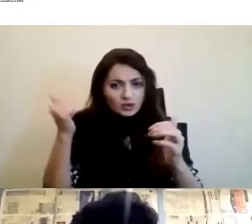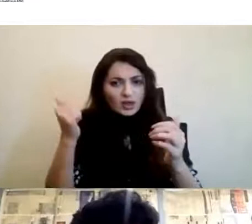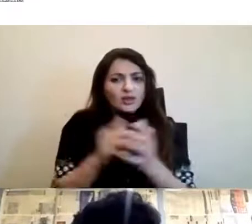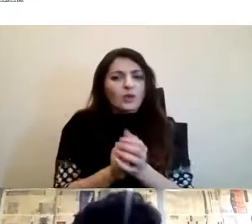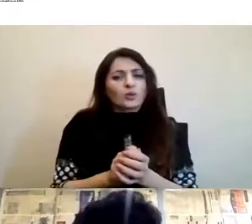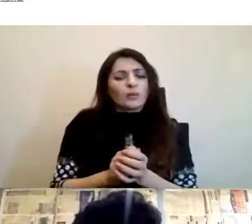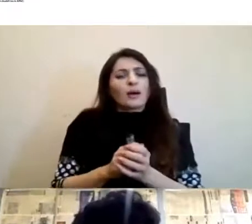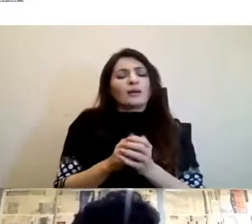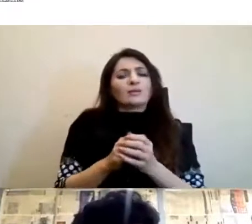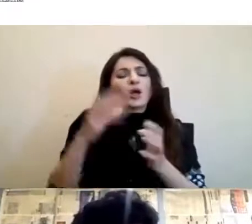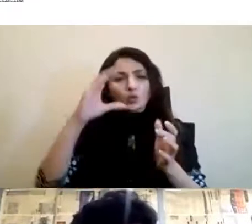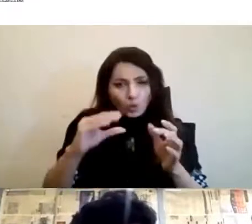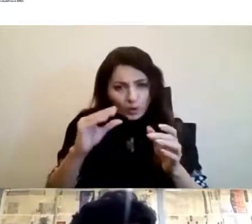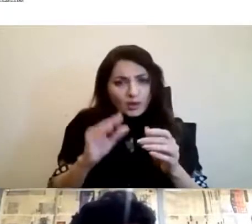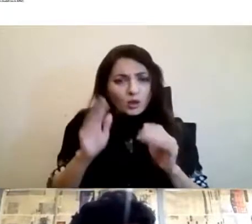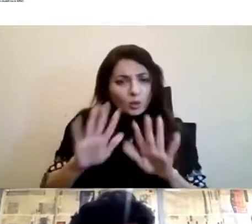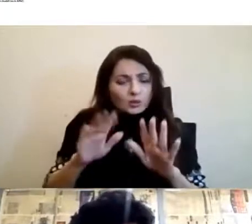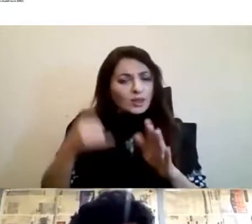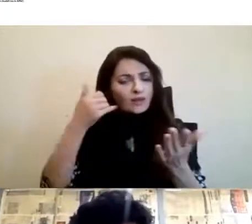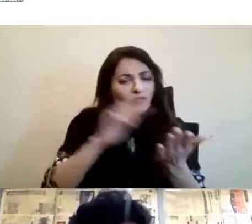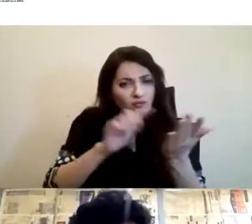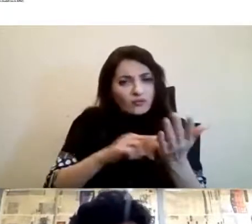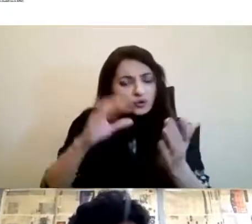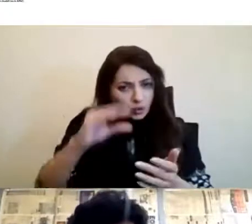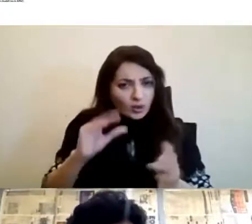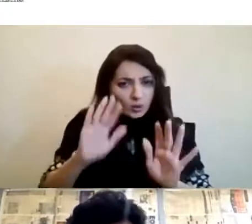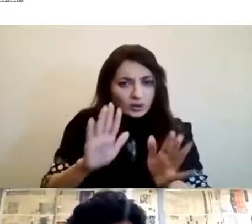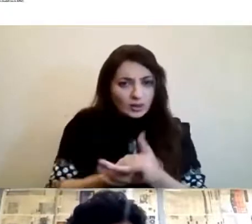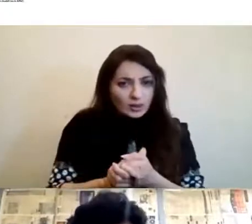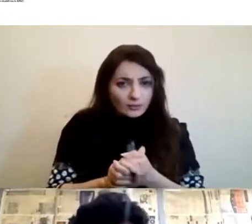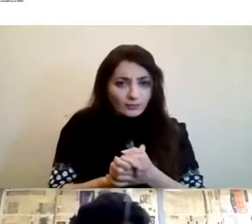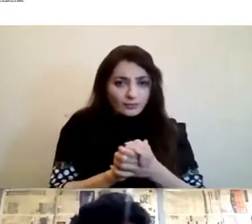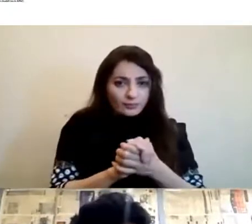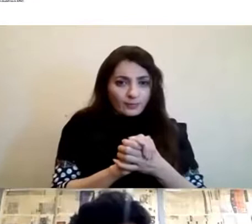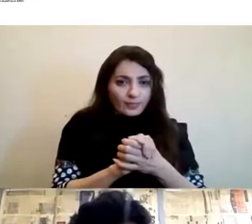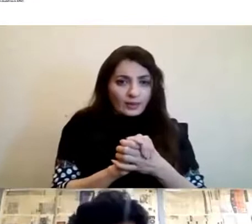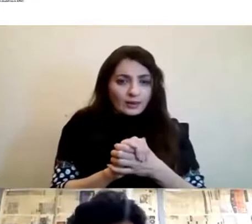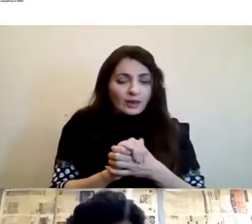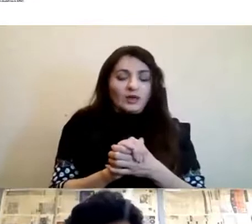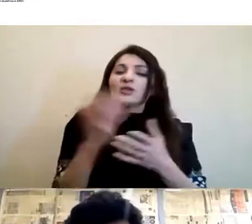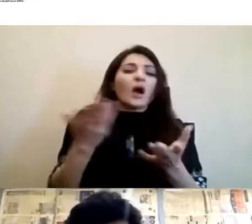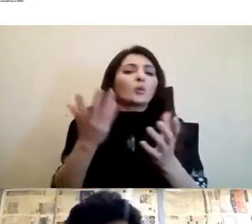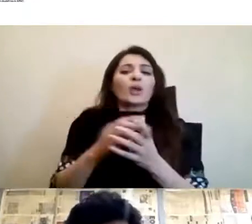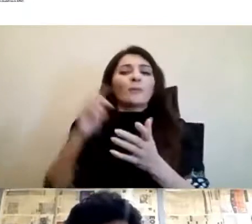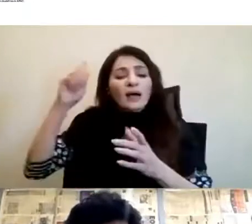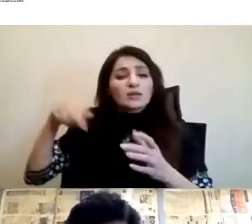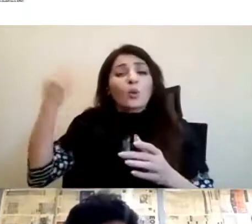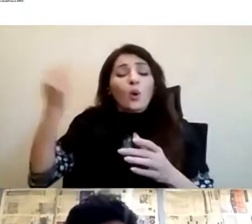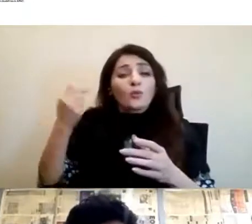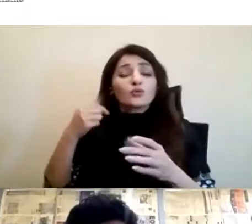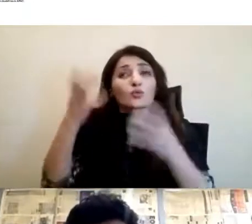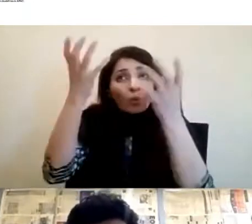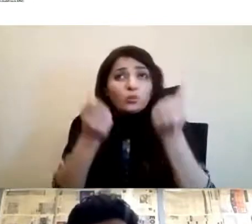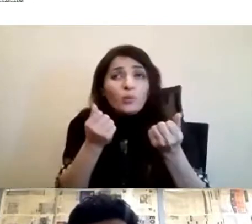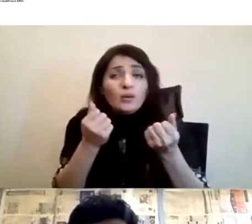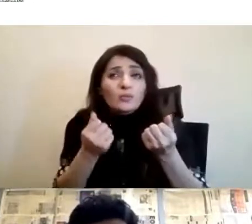because they probably also have lower levels of, or lower access to employment opportunities. So